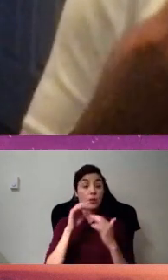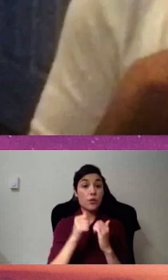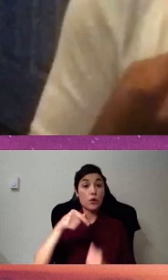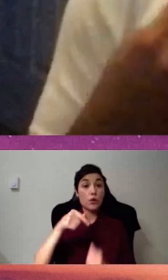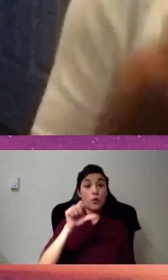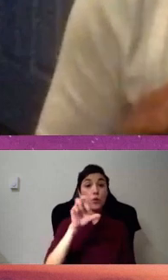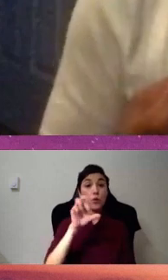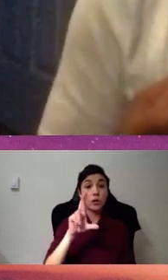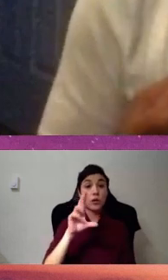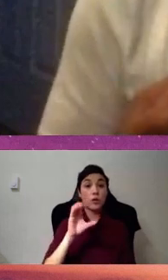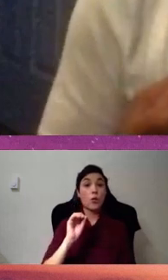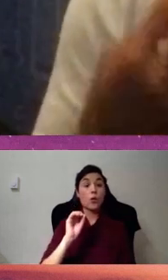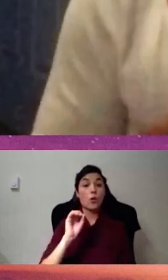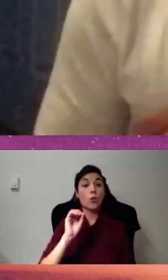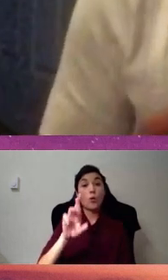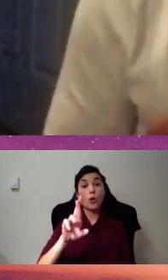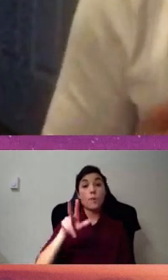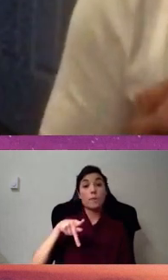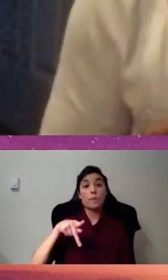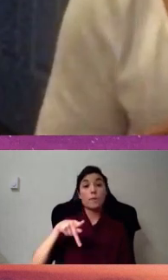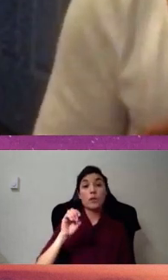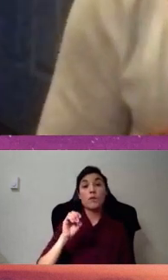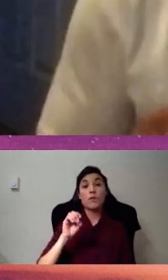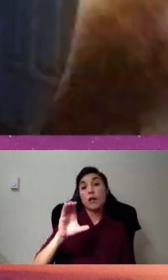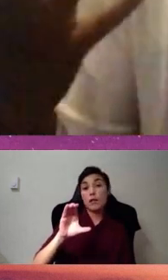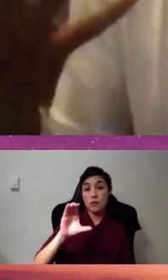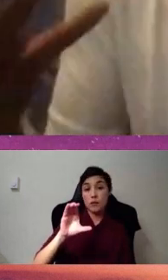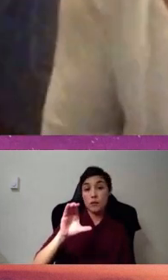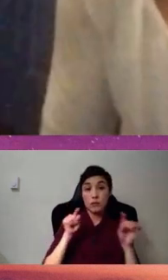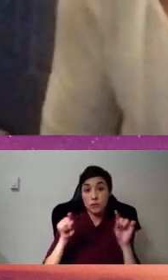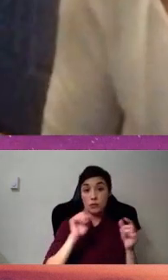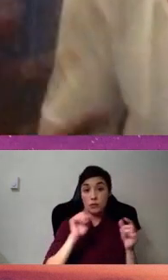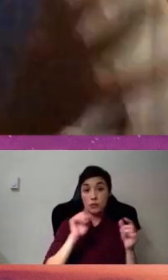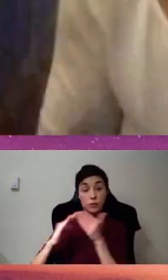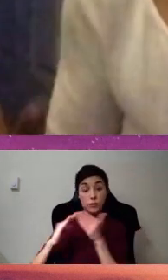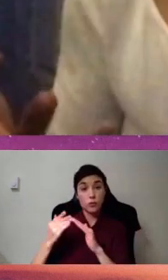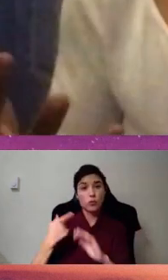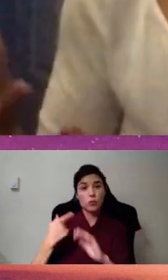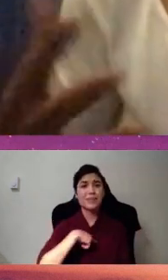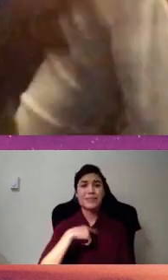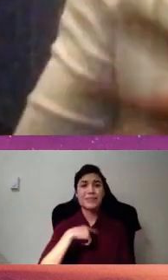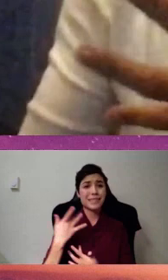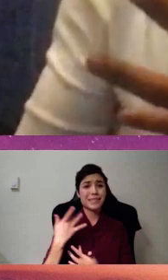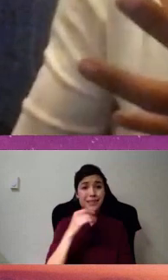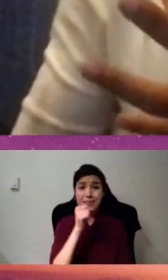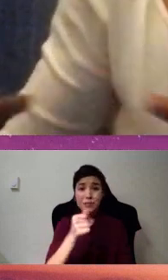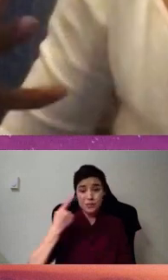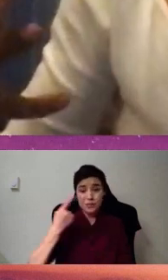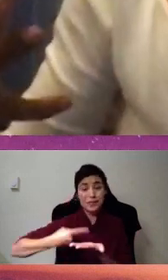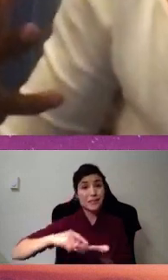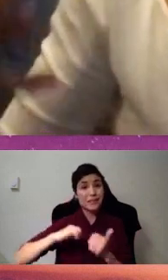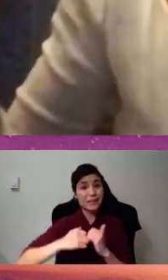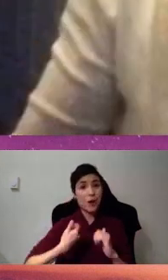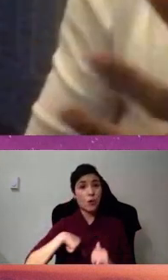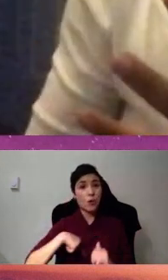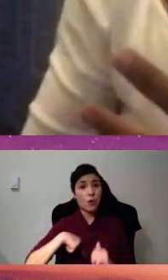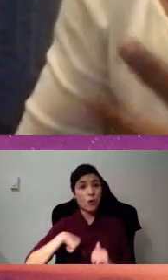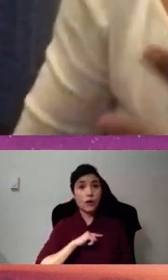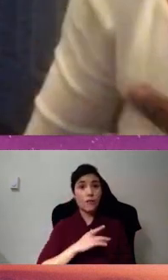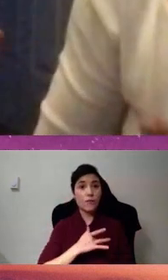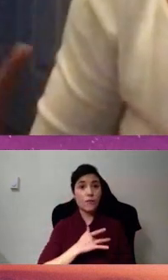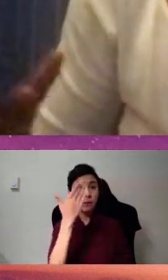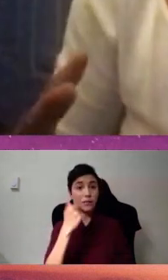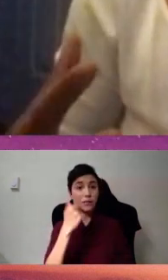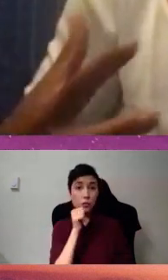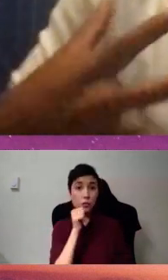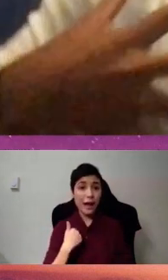don't really ever talk about how we're feeling and like the trauma that we're experiencing, because we don't have the space to, or the platforms to, or the access